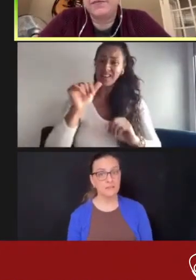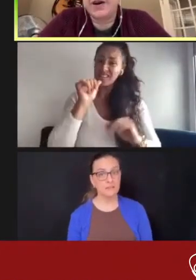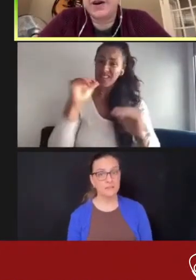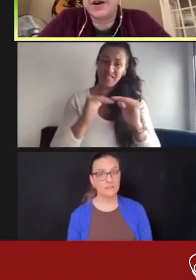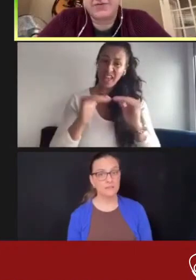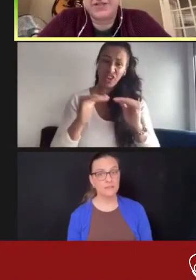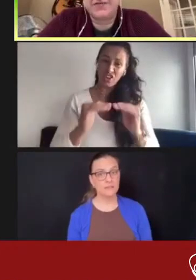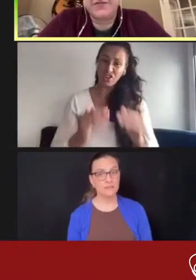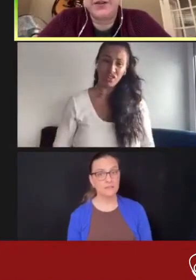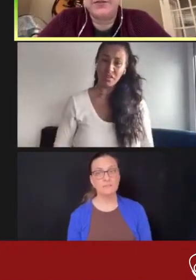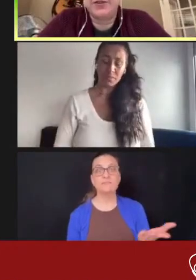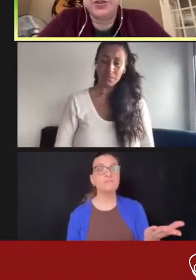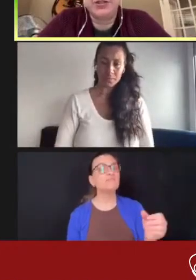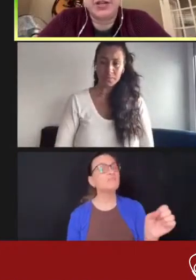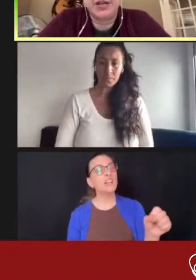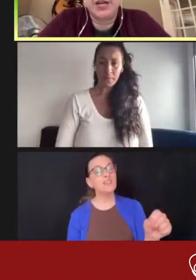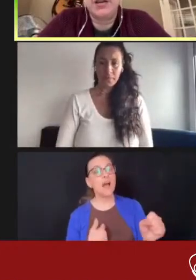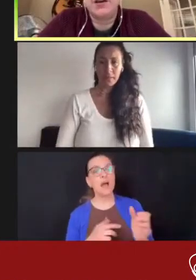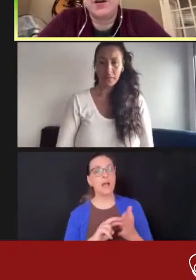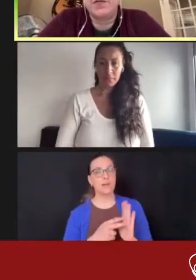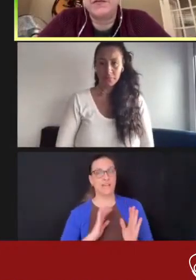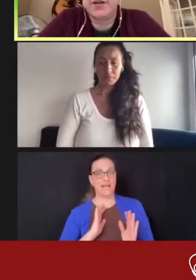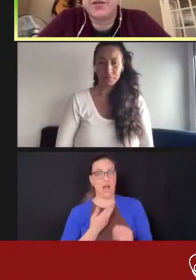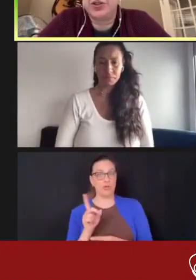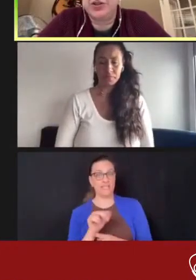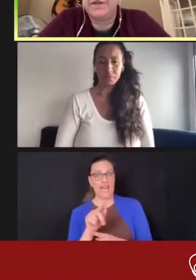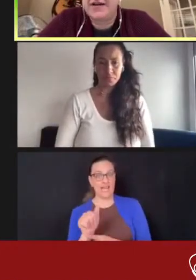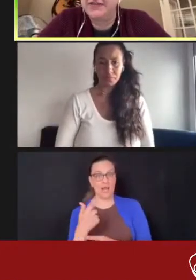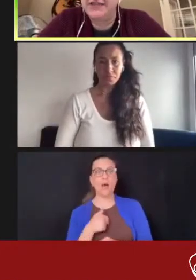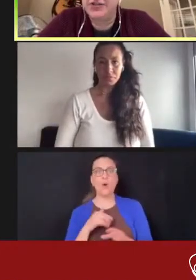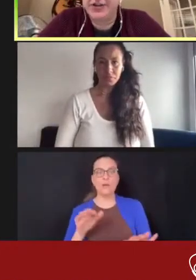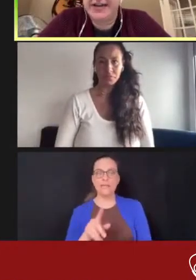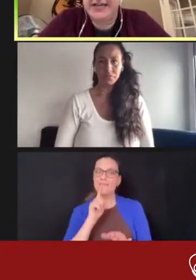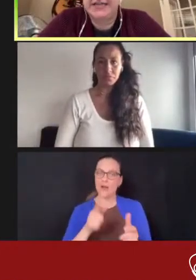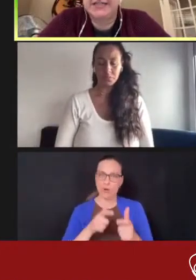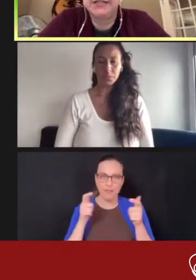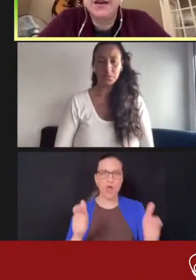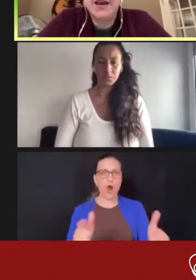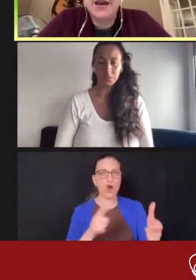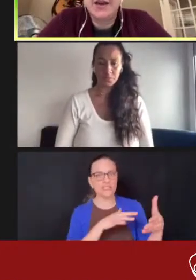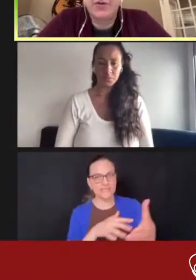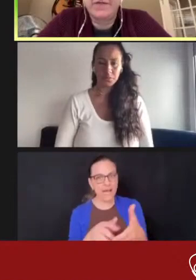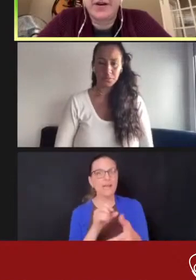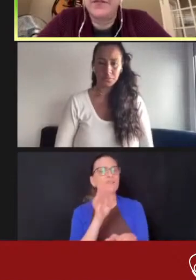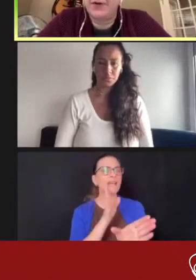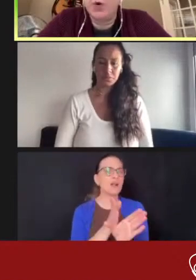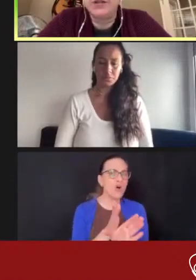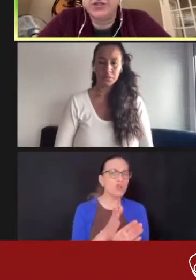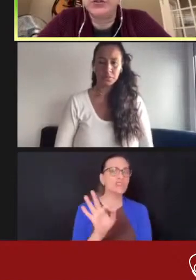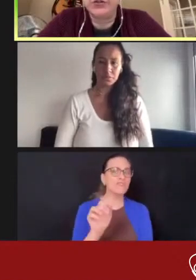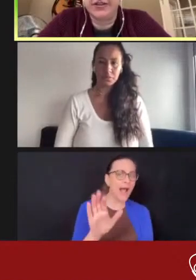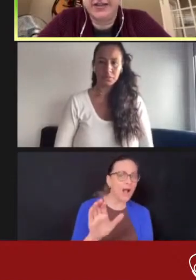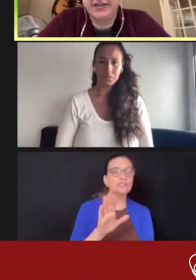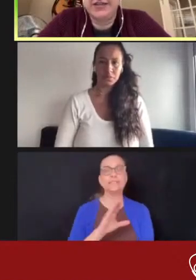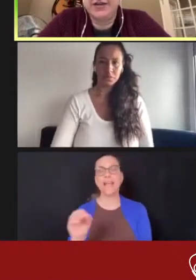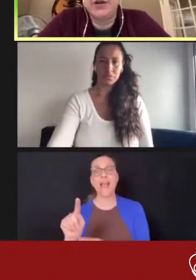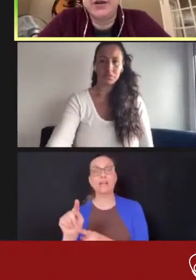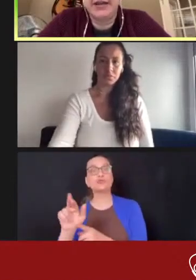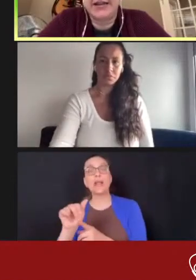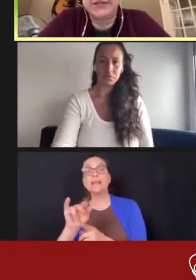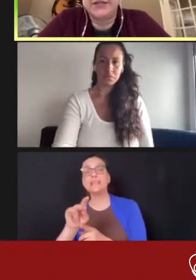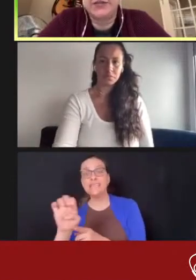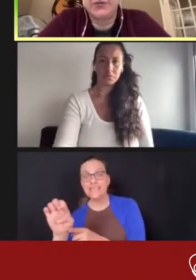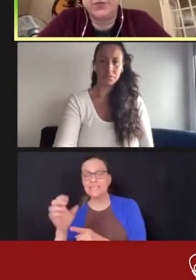data, we did a very large study of psychology faculty and trainees, and we found that there was certainly a